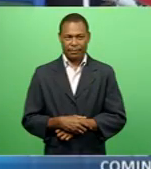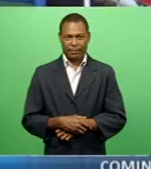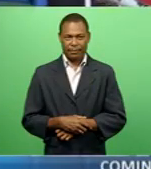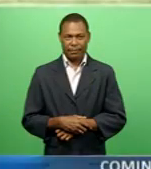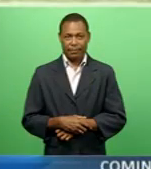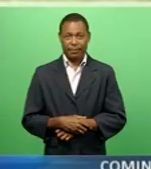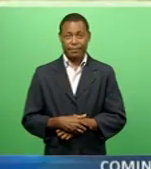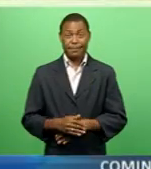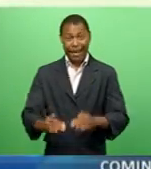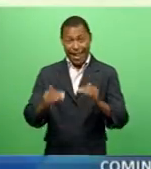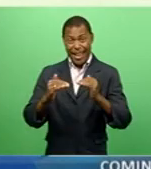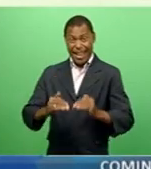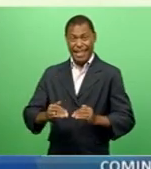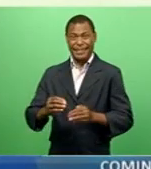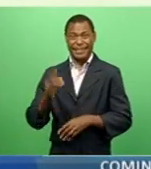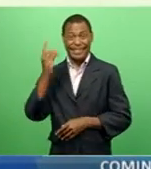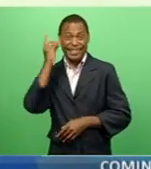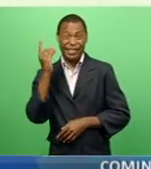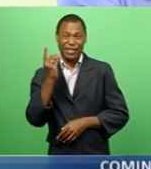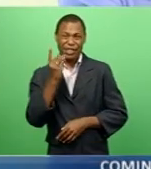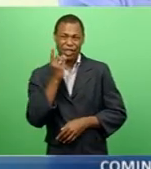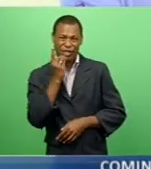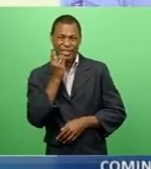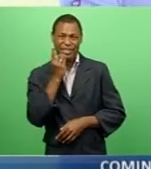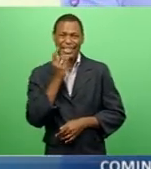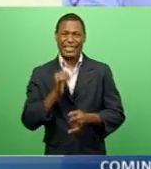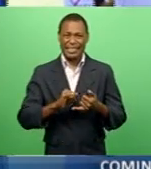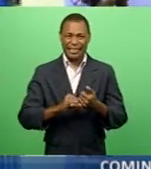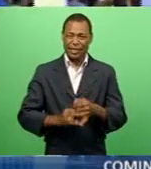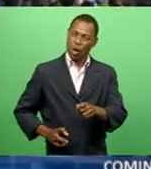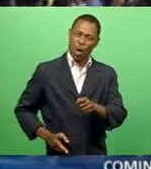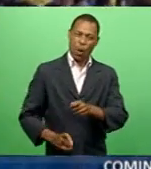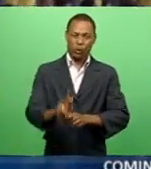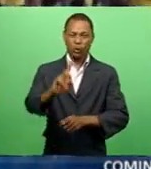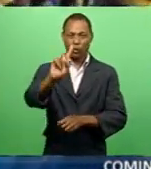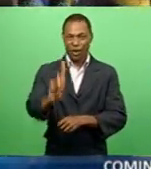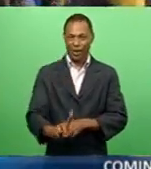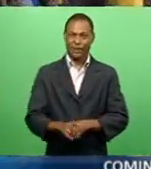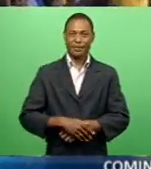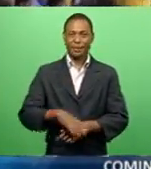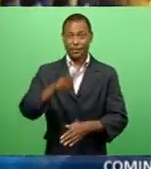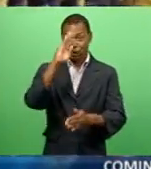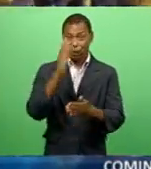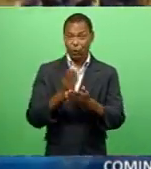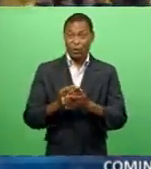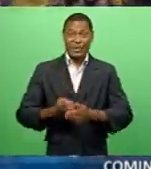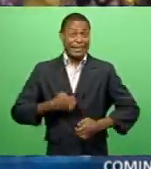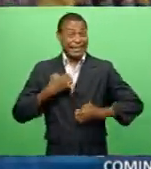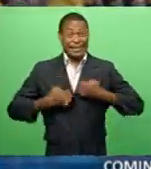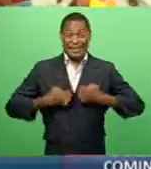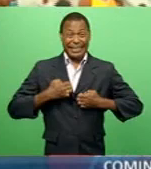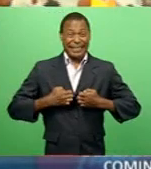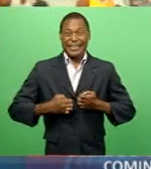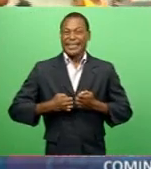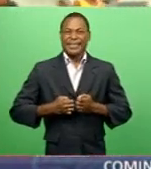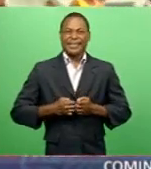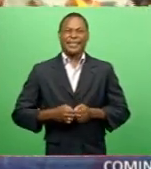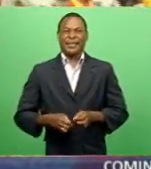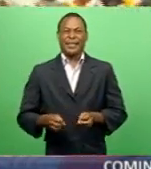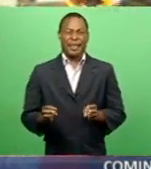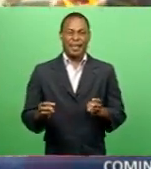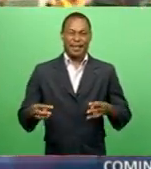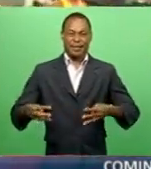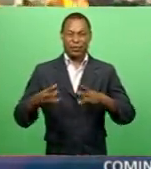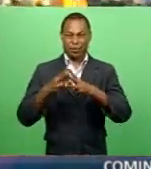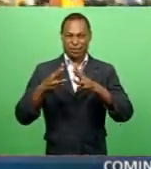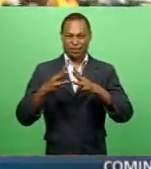Up ahead in sports, Digicel Premier League launched today. And students excited for Triple Enzo. This and more